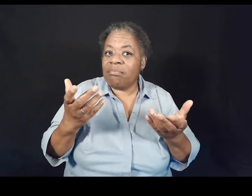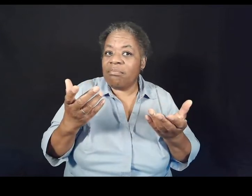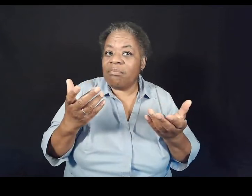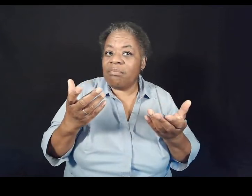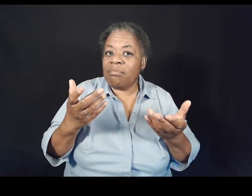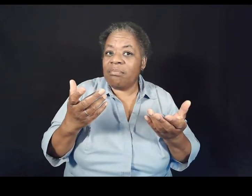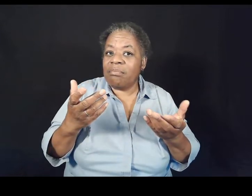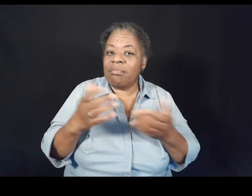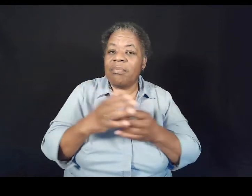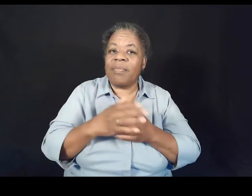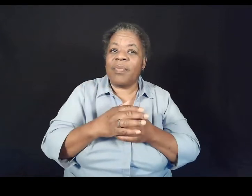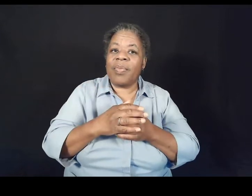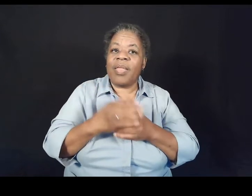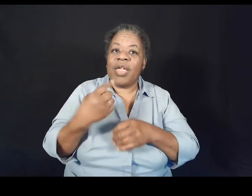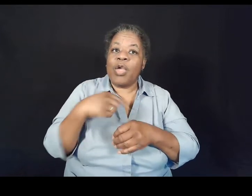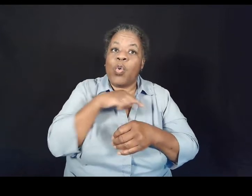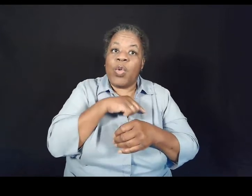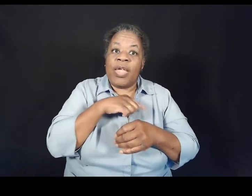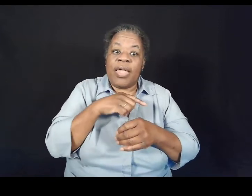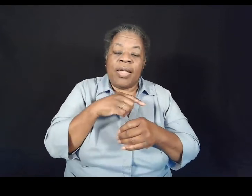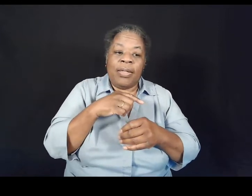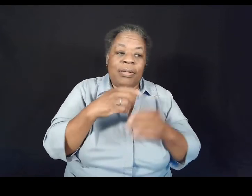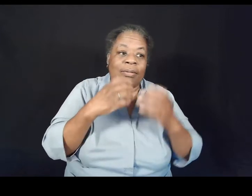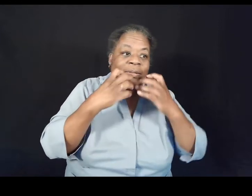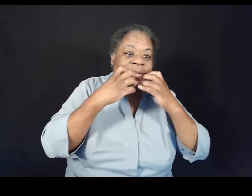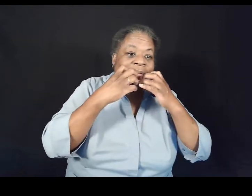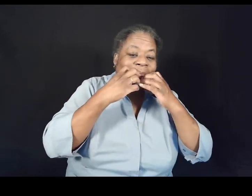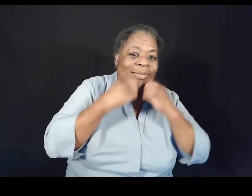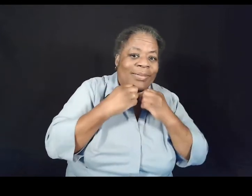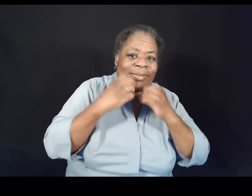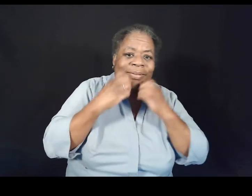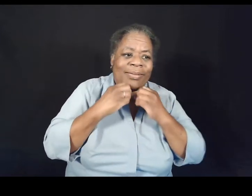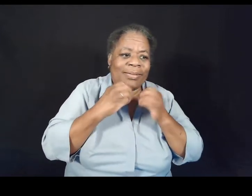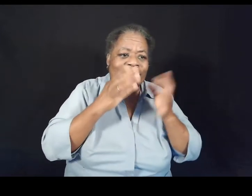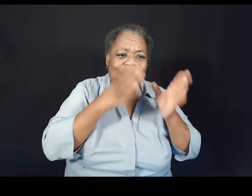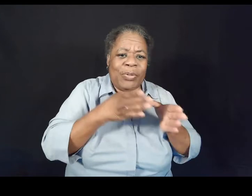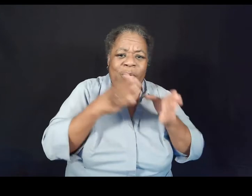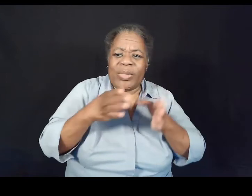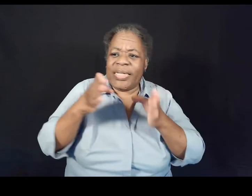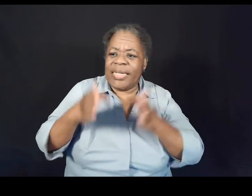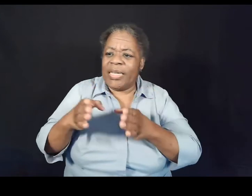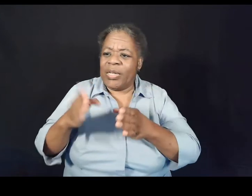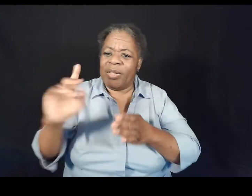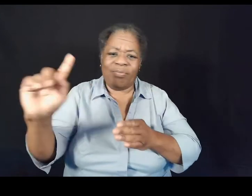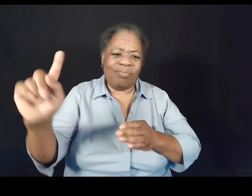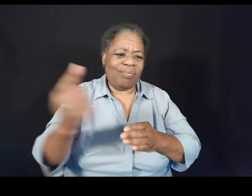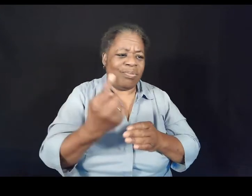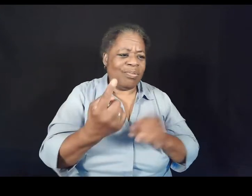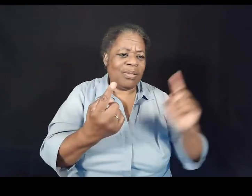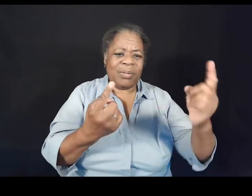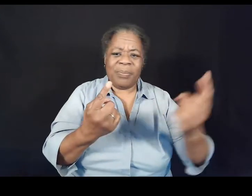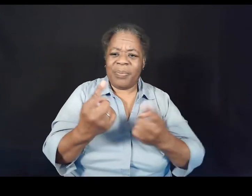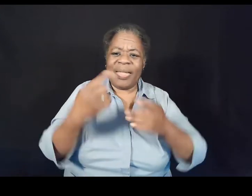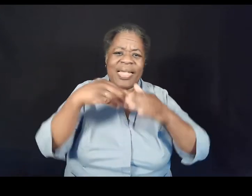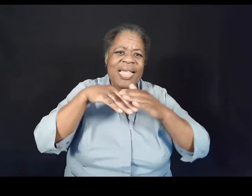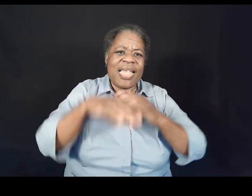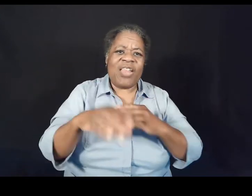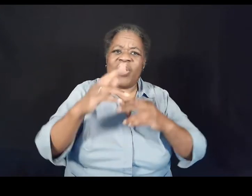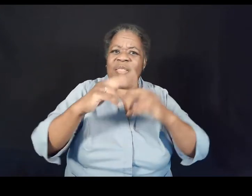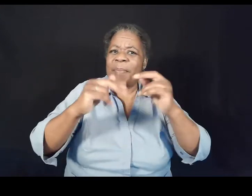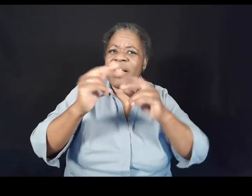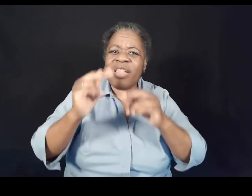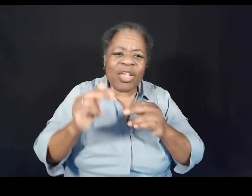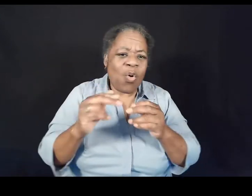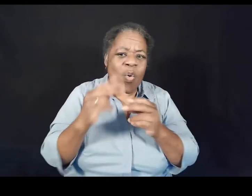it means that we will value every single person who walks through the doors of our building or visits us